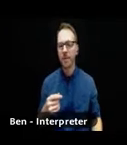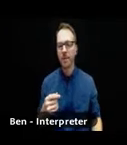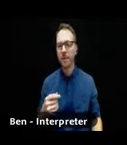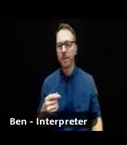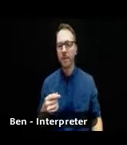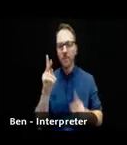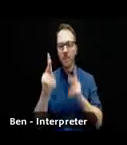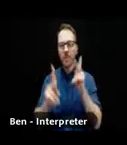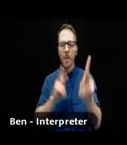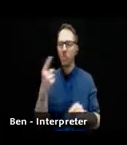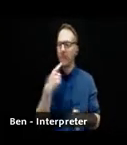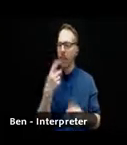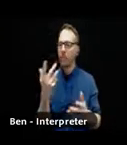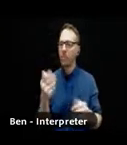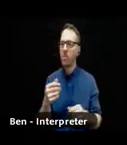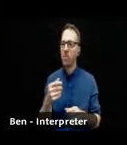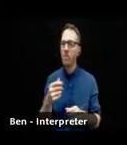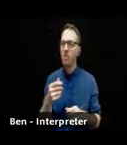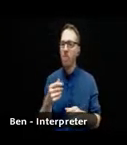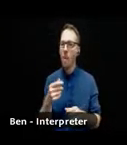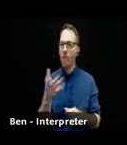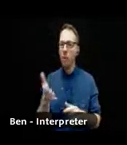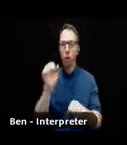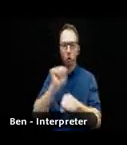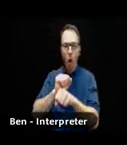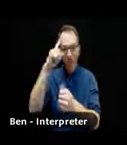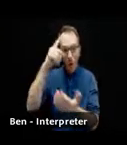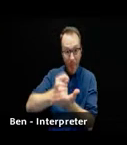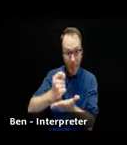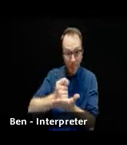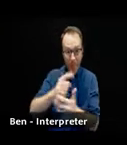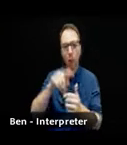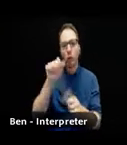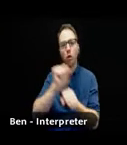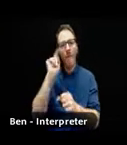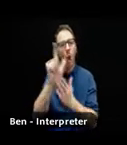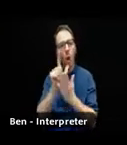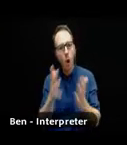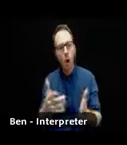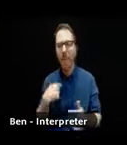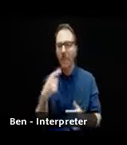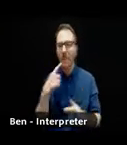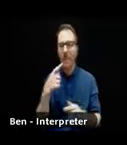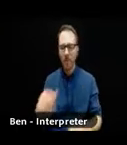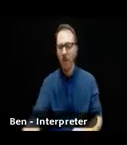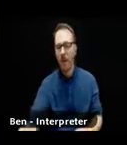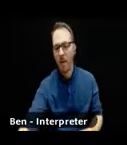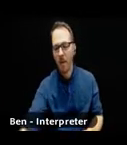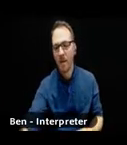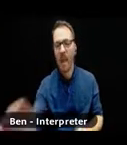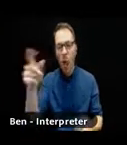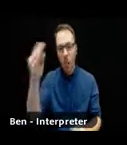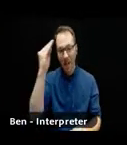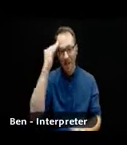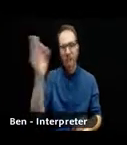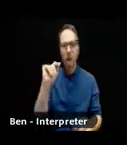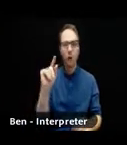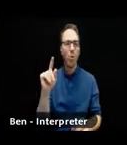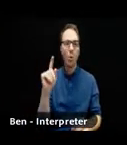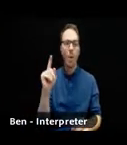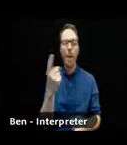people say, what is this a job for therapists? This is a job for lawyers. And I often say, can you take off your hat and actually just